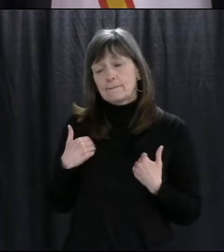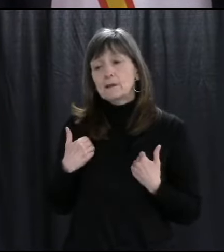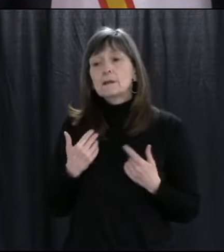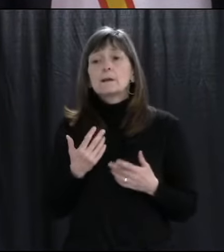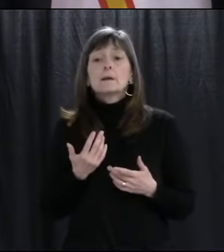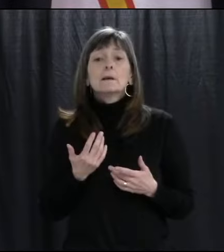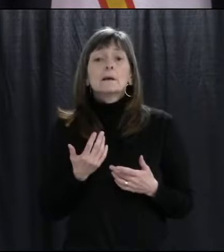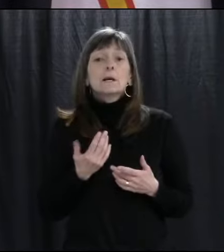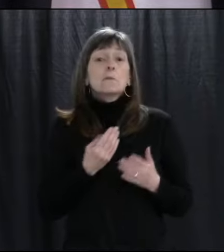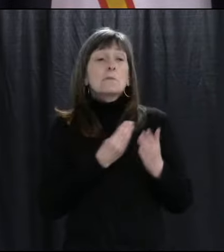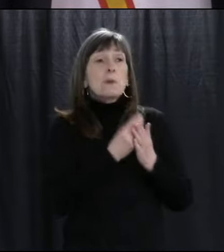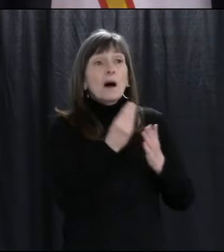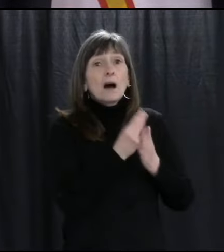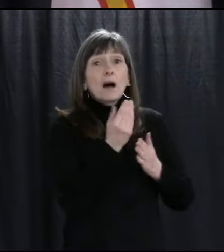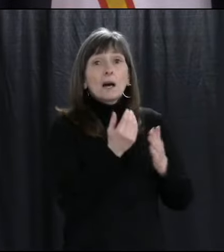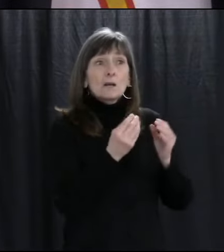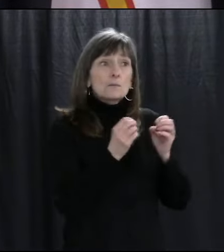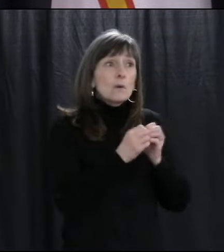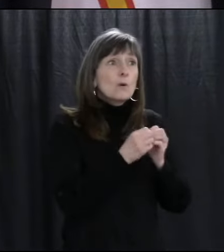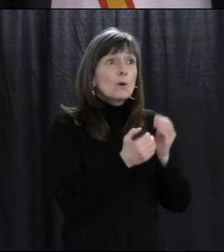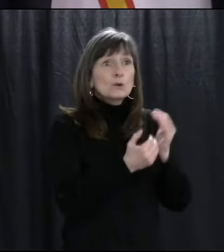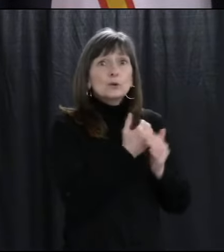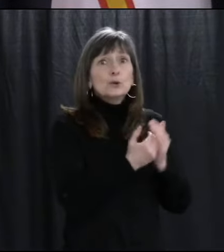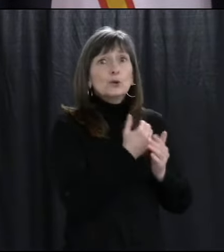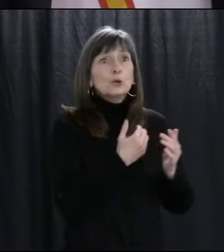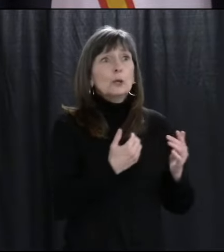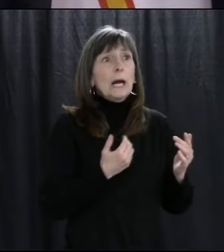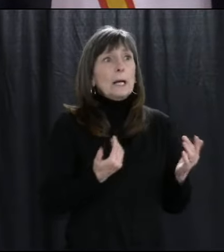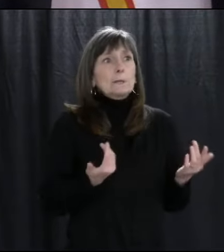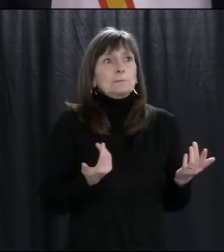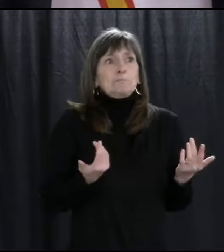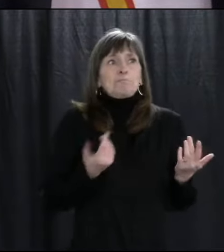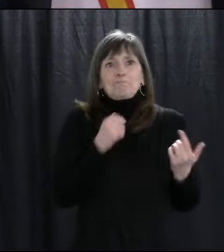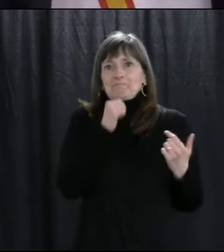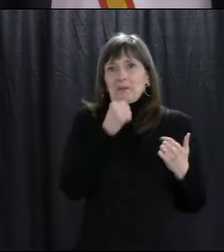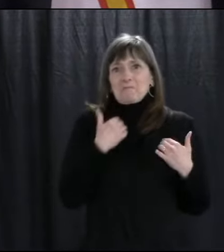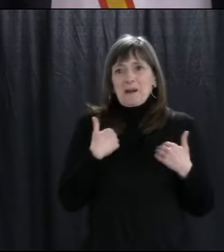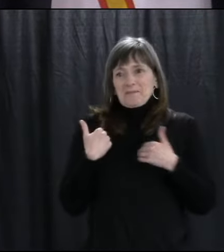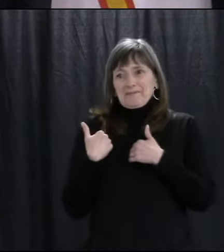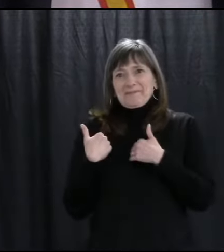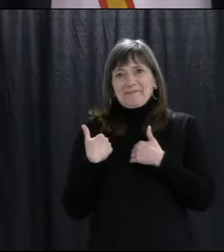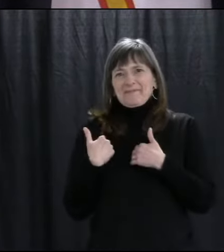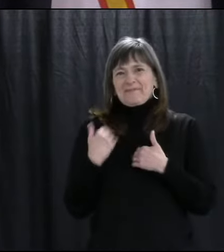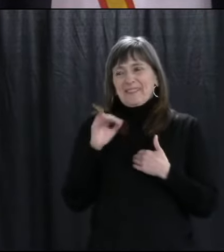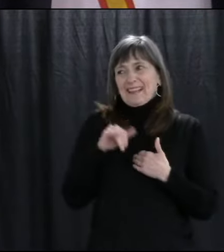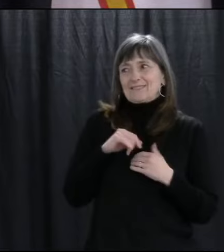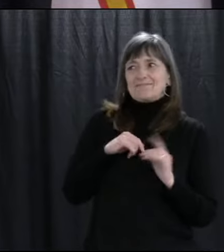purchasing of ventilators and those sorts of things are outside of the shop of public health, so I'll have to refer you